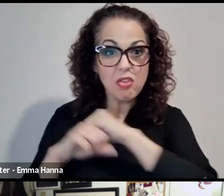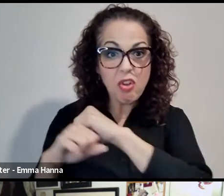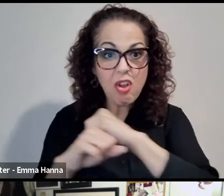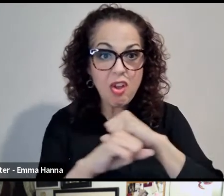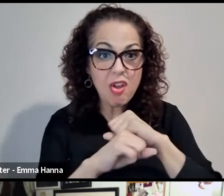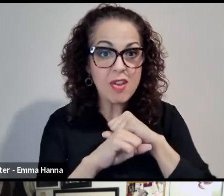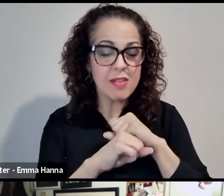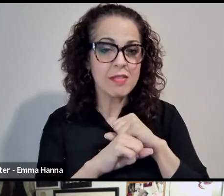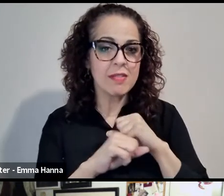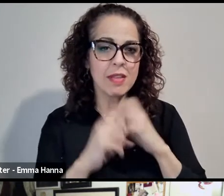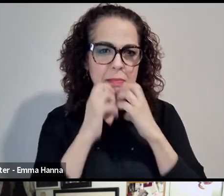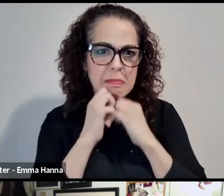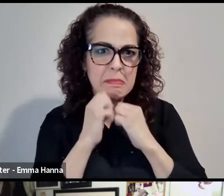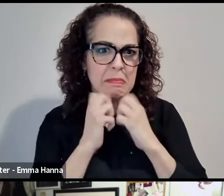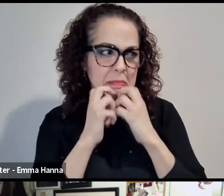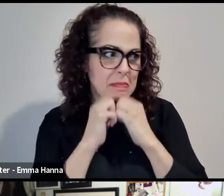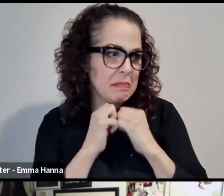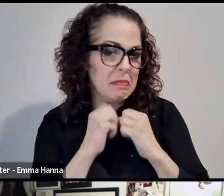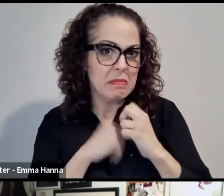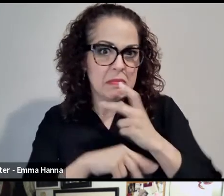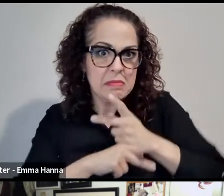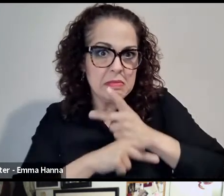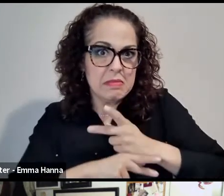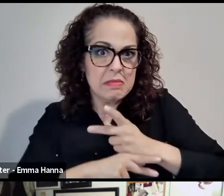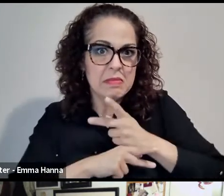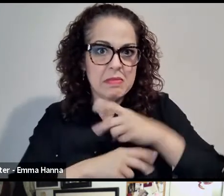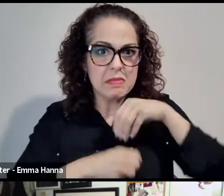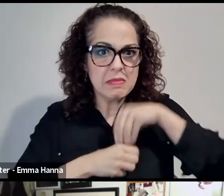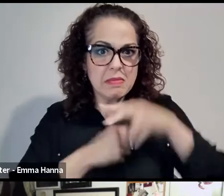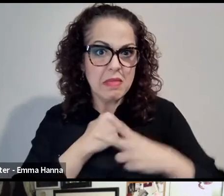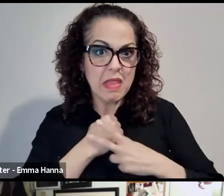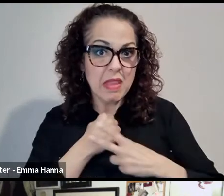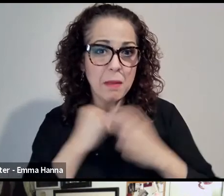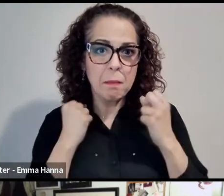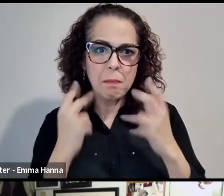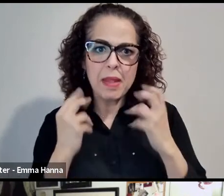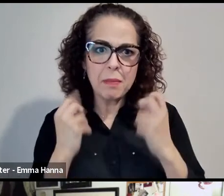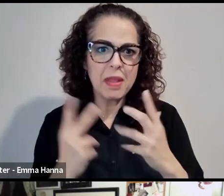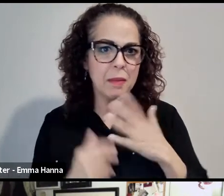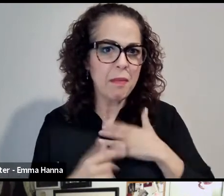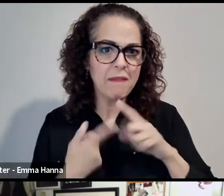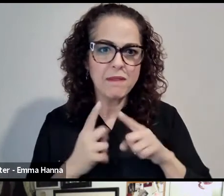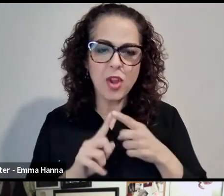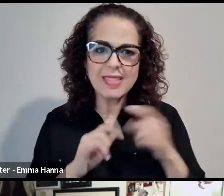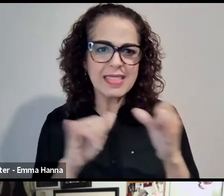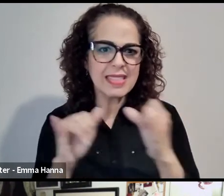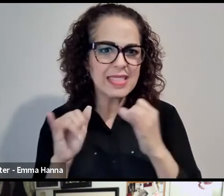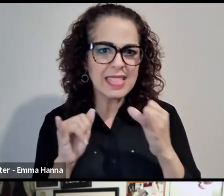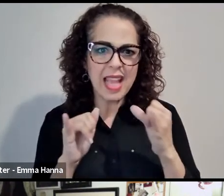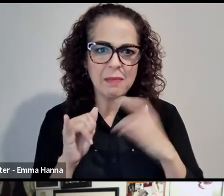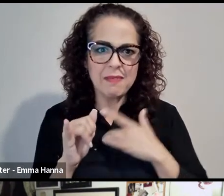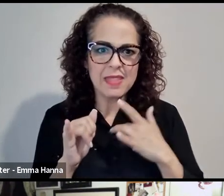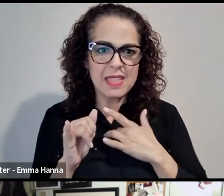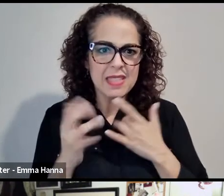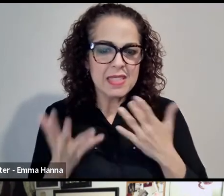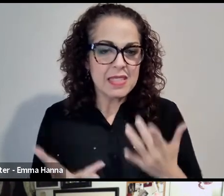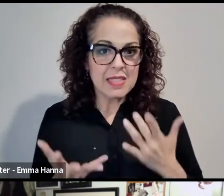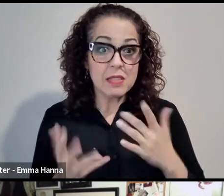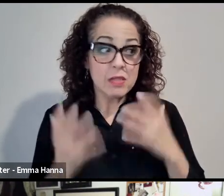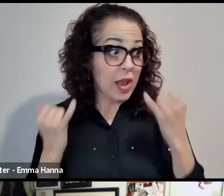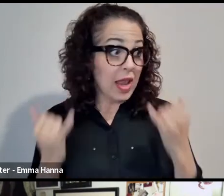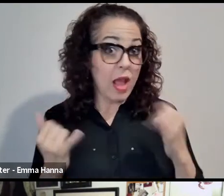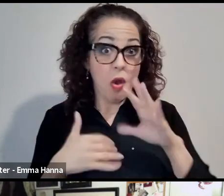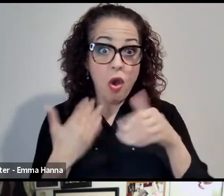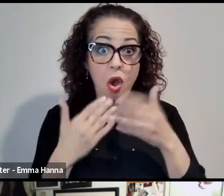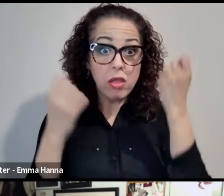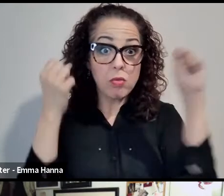And so many of my friends are just as vulnerable as I am. So here we have this time that there are all these protests, right, in the